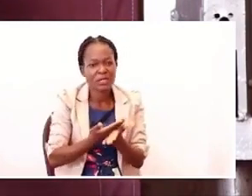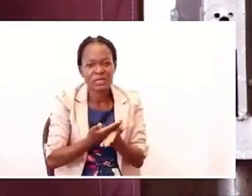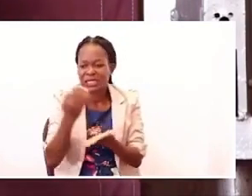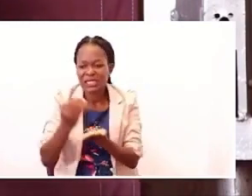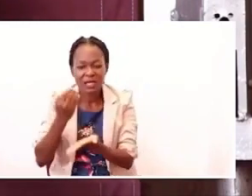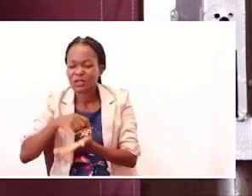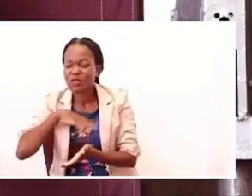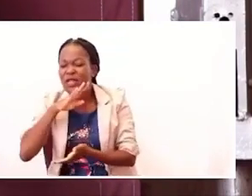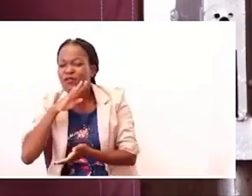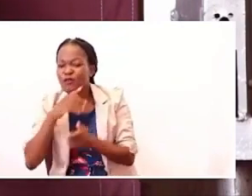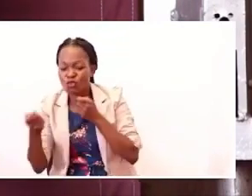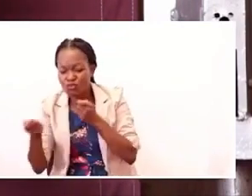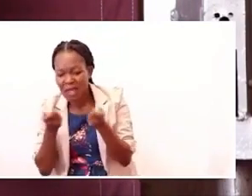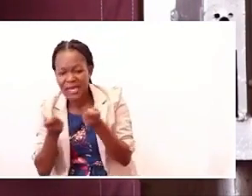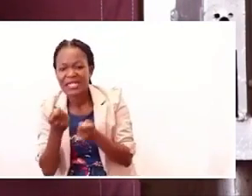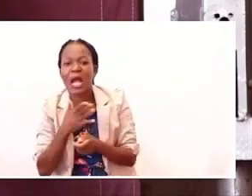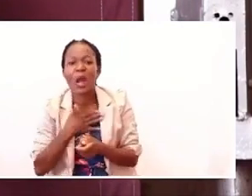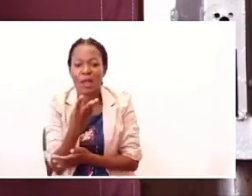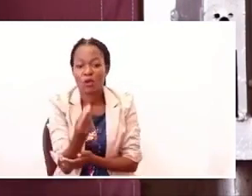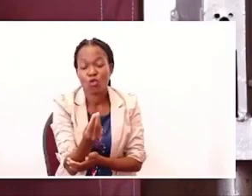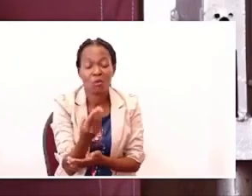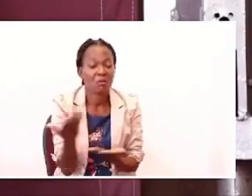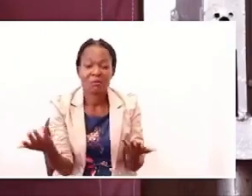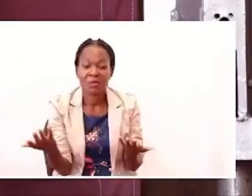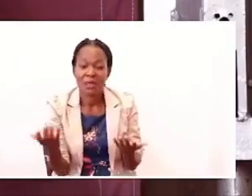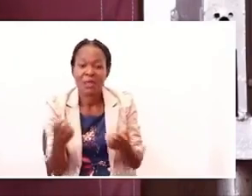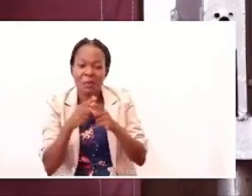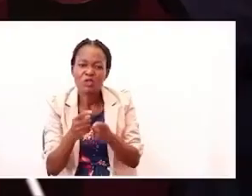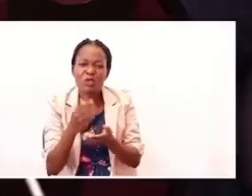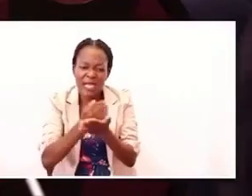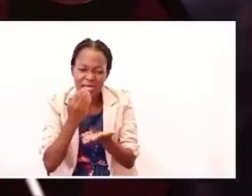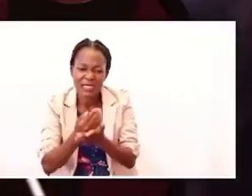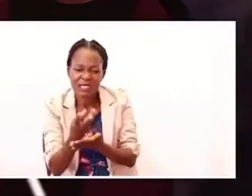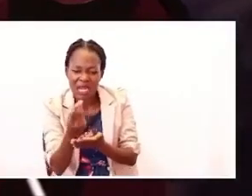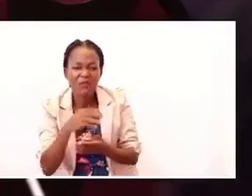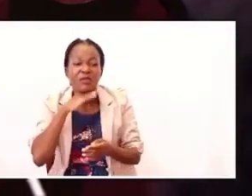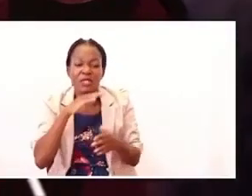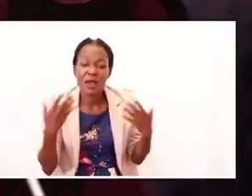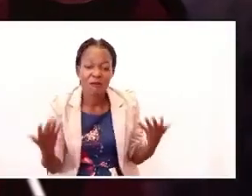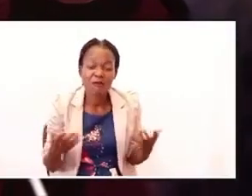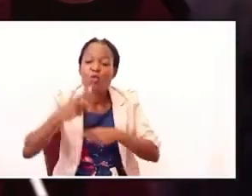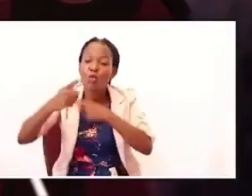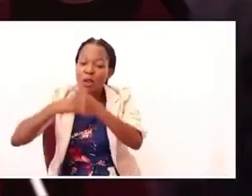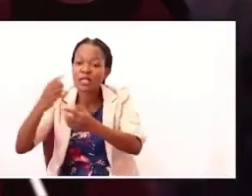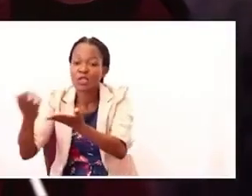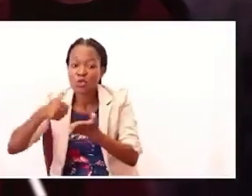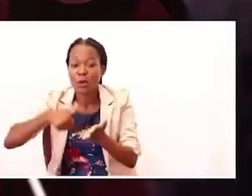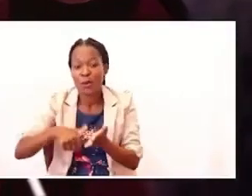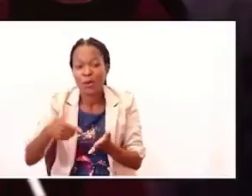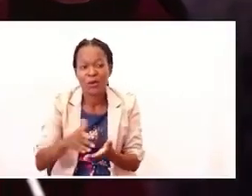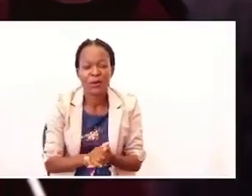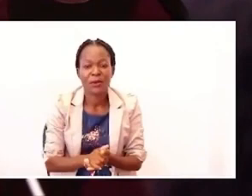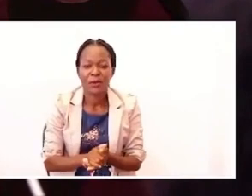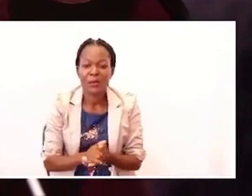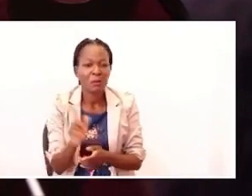base. And because we are not broadening the tax base and we have to continue to borrow, we